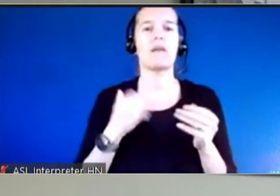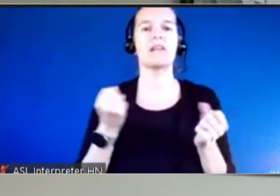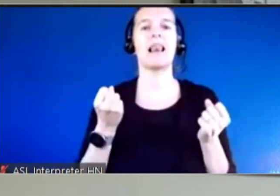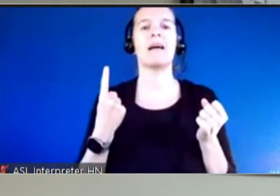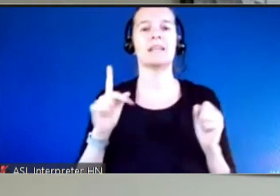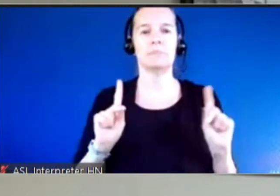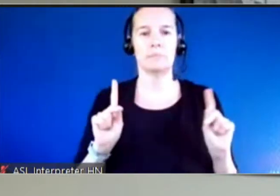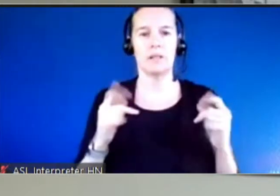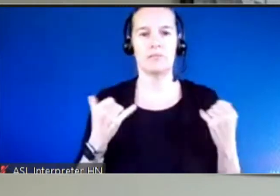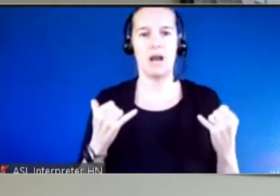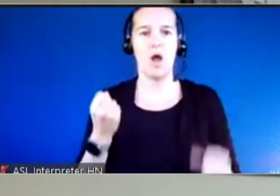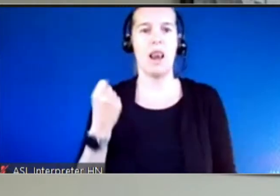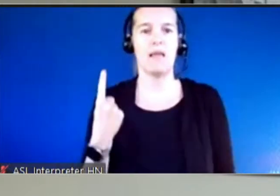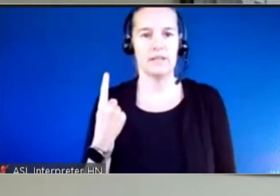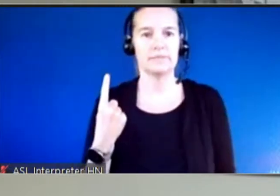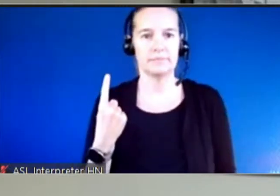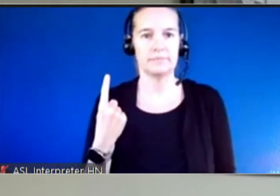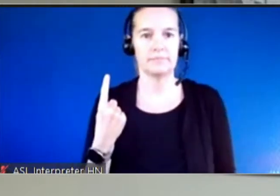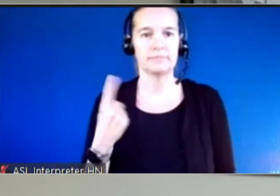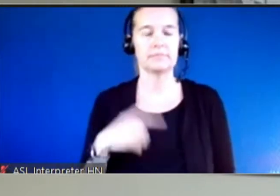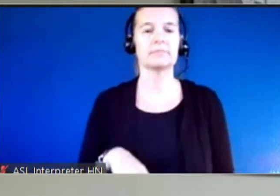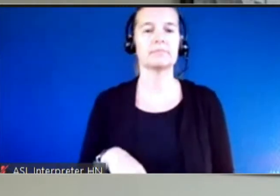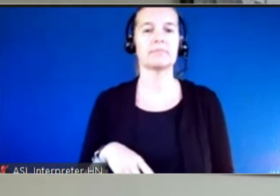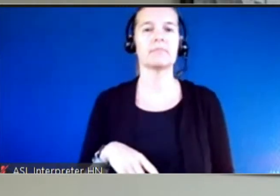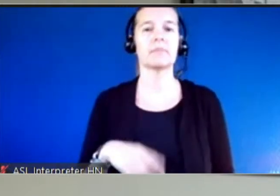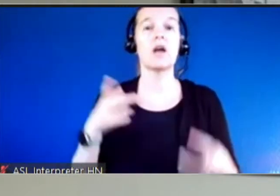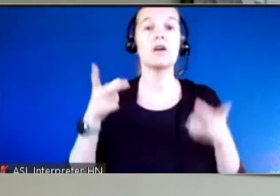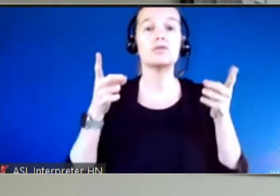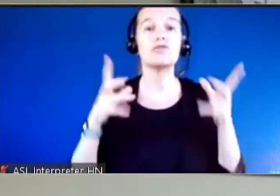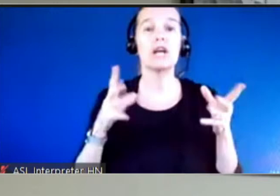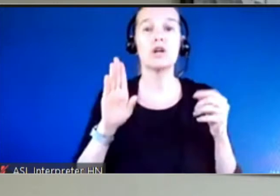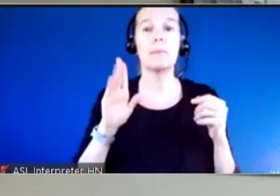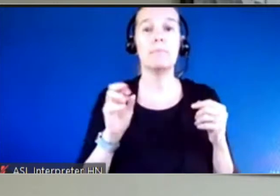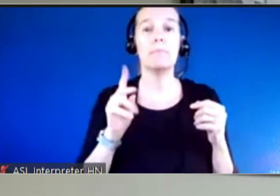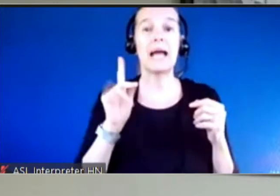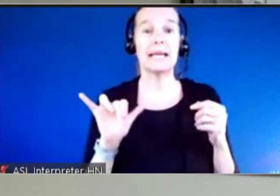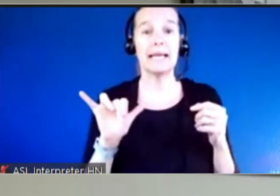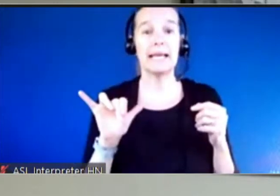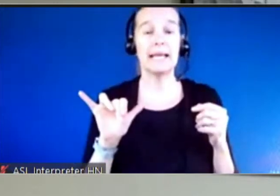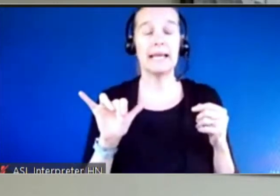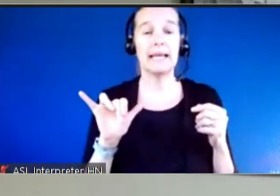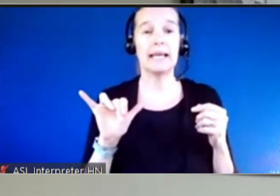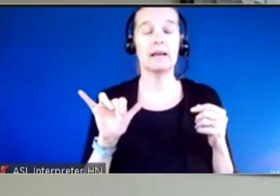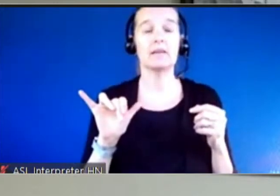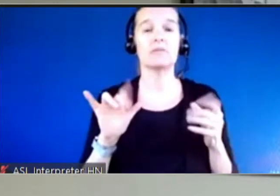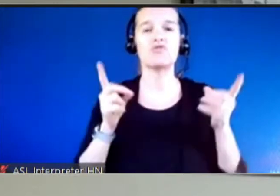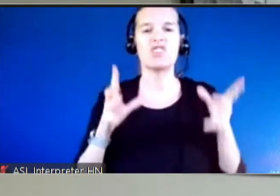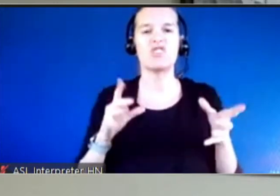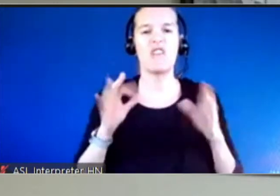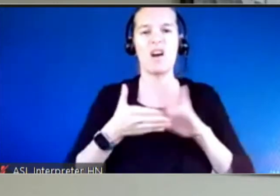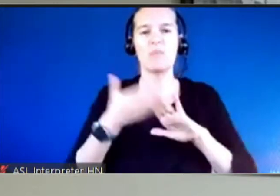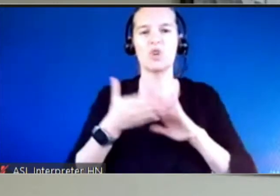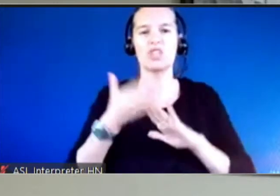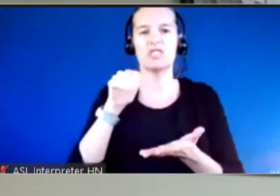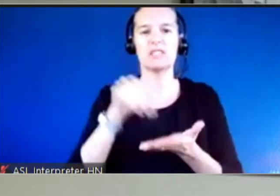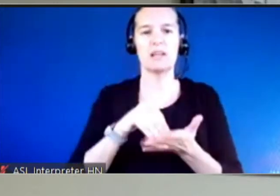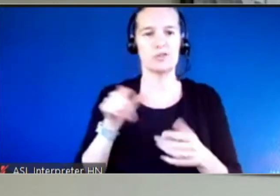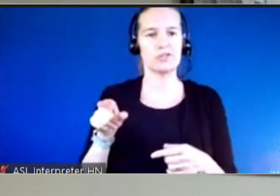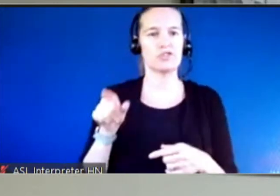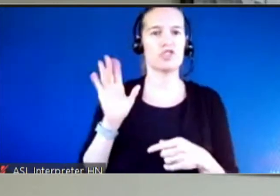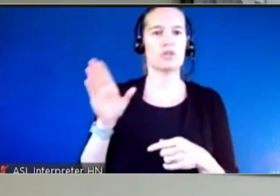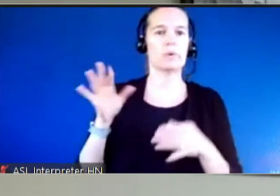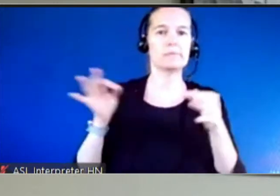time. Becky, who's the director of our Department Operations Center, I think is going to tell us about